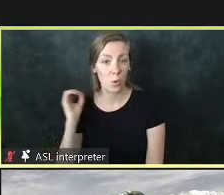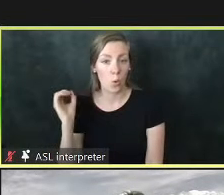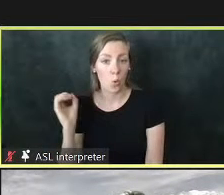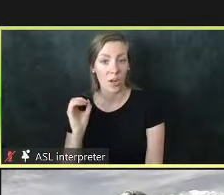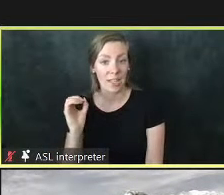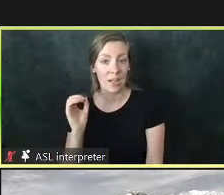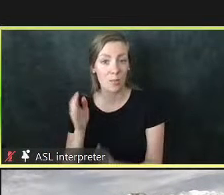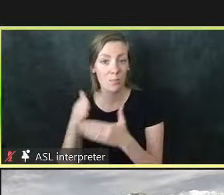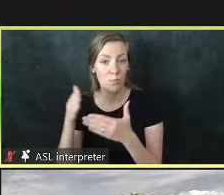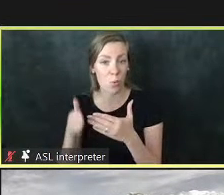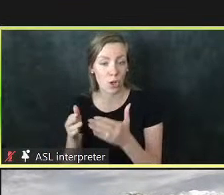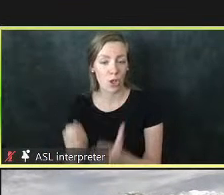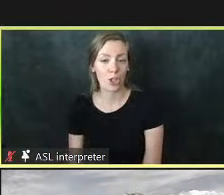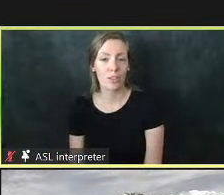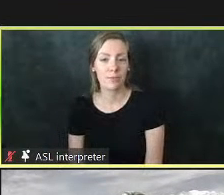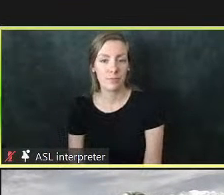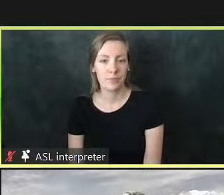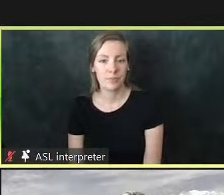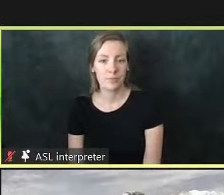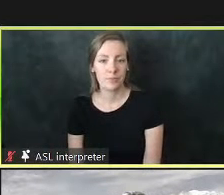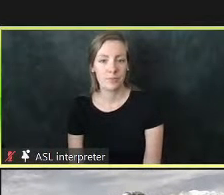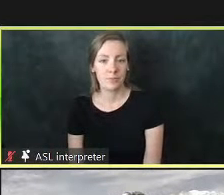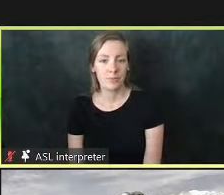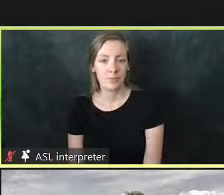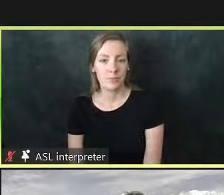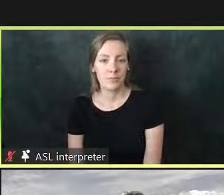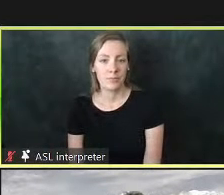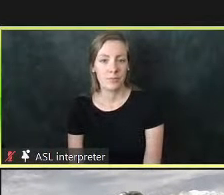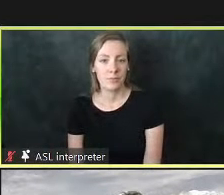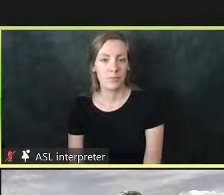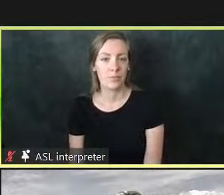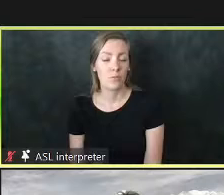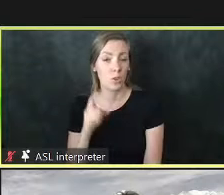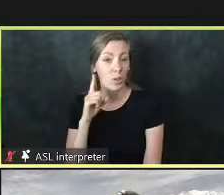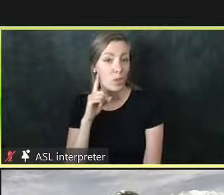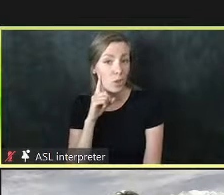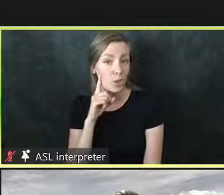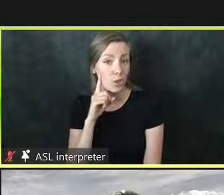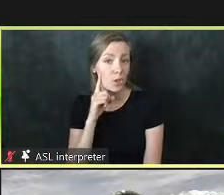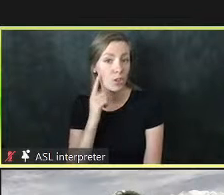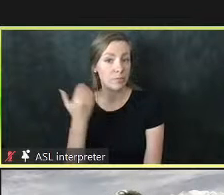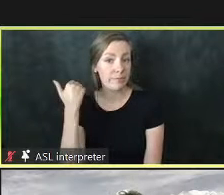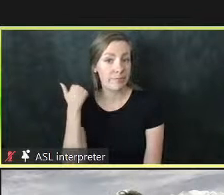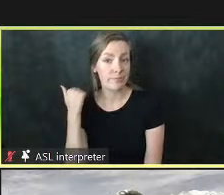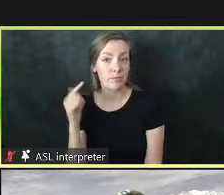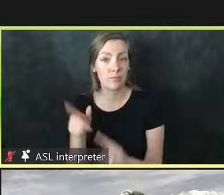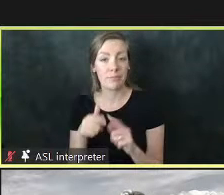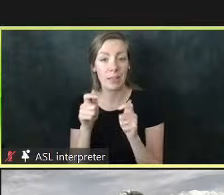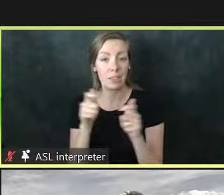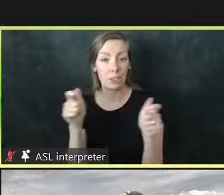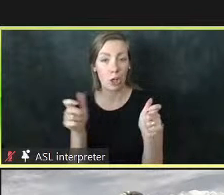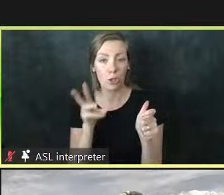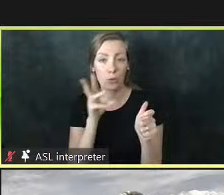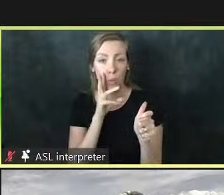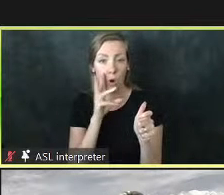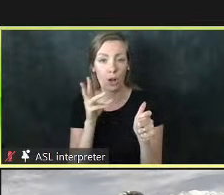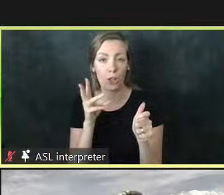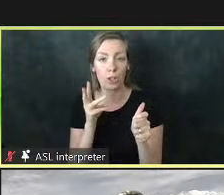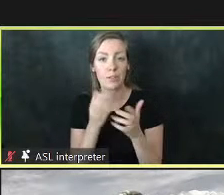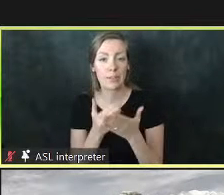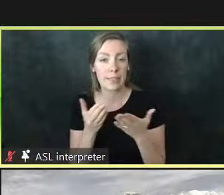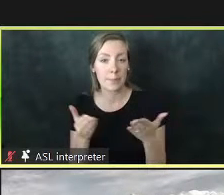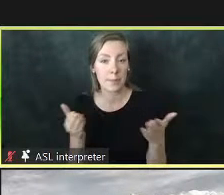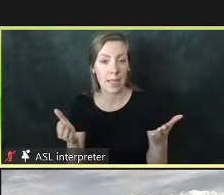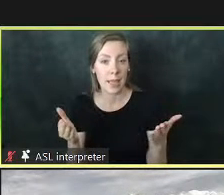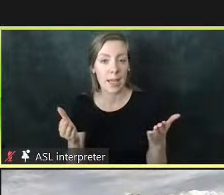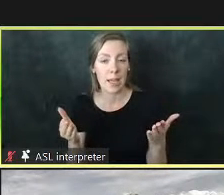Siskiyou County. And we heard earlier about the large usamos water supply and los